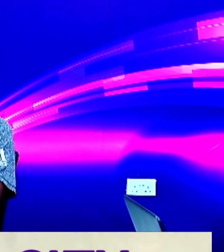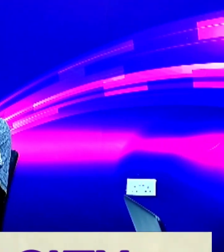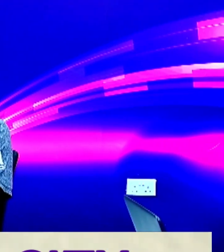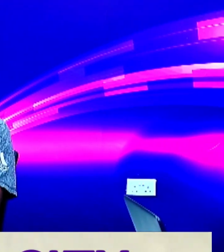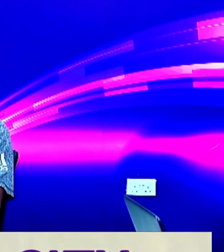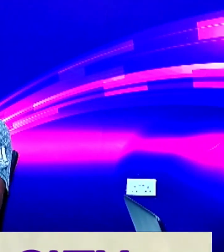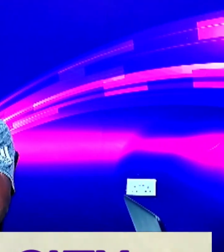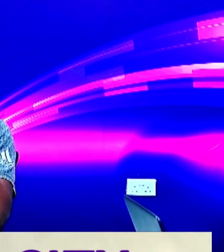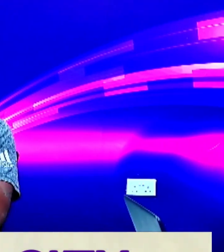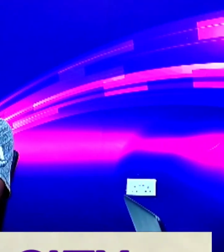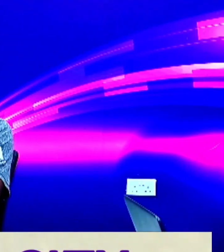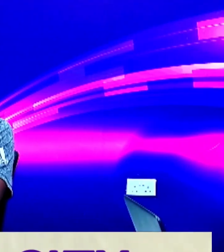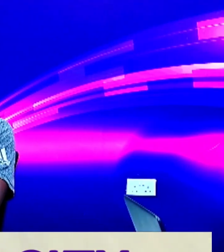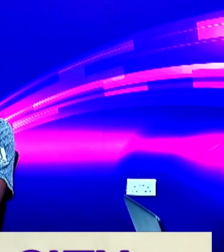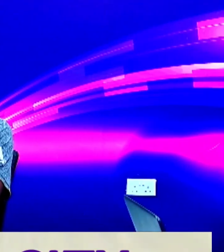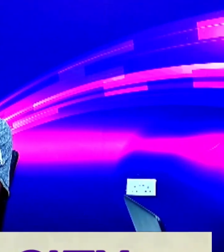time in the World Cup,